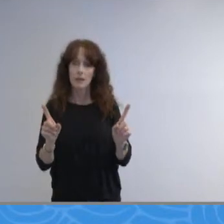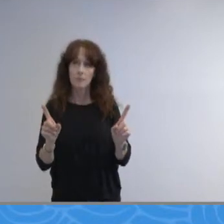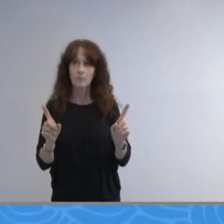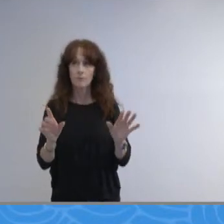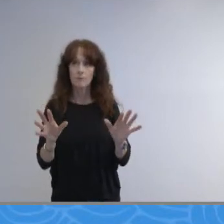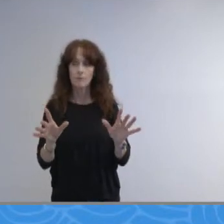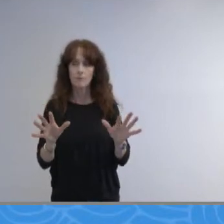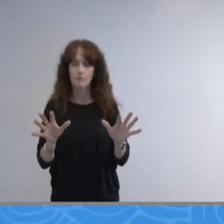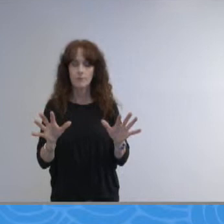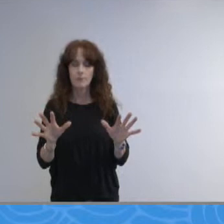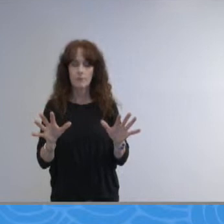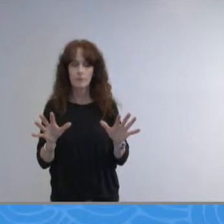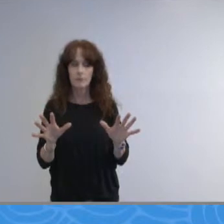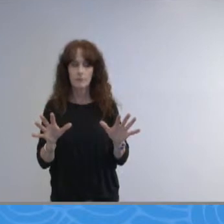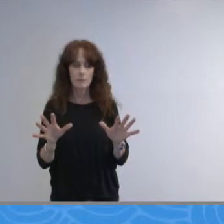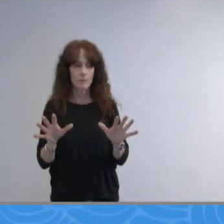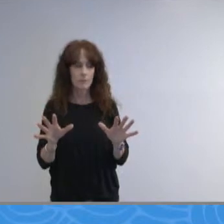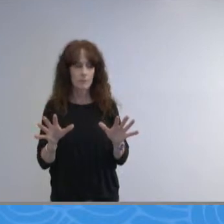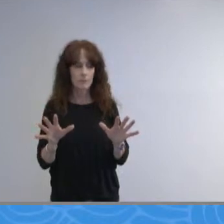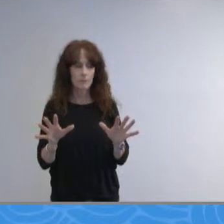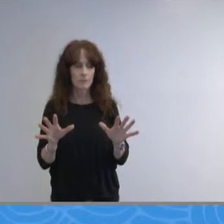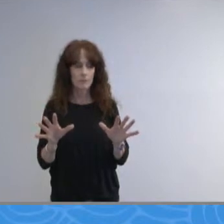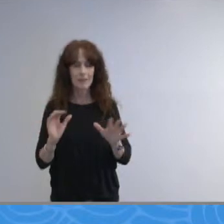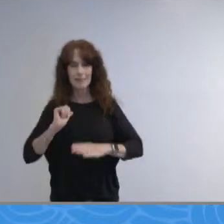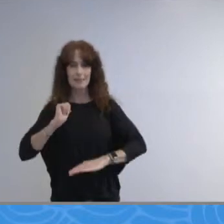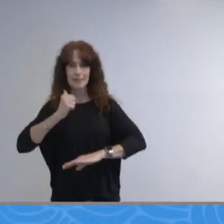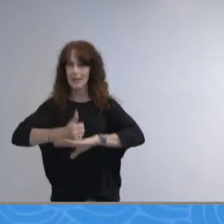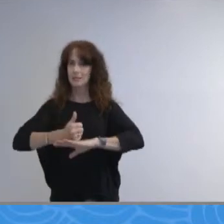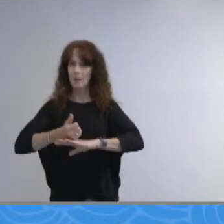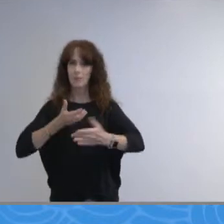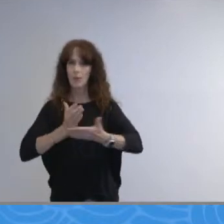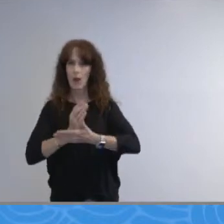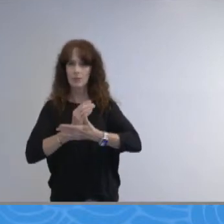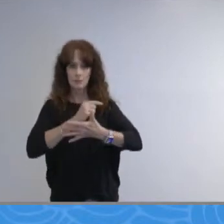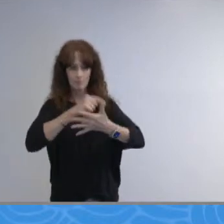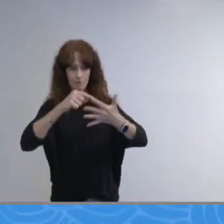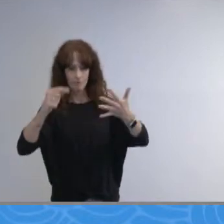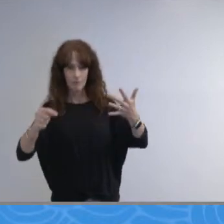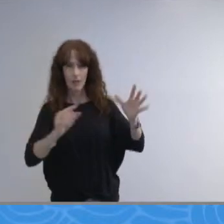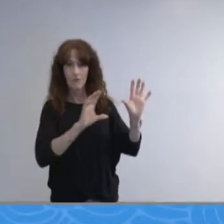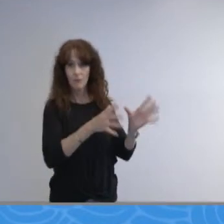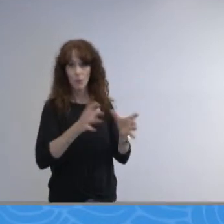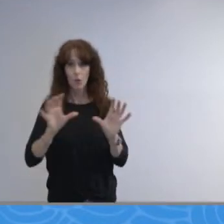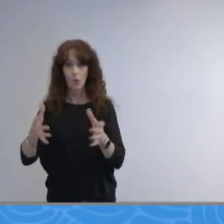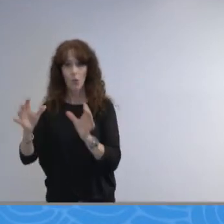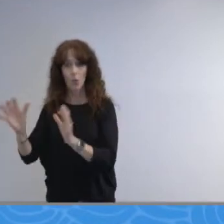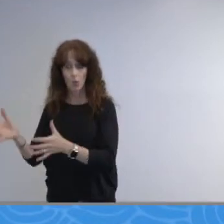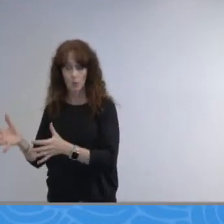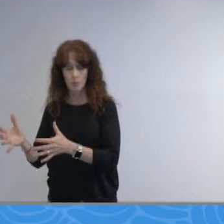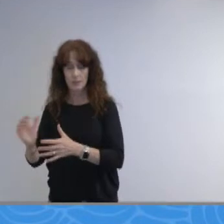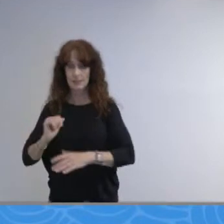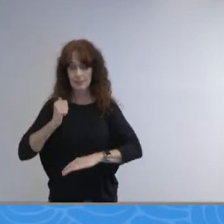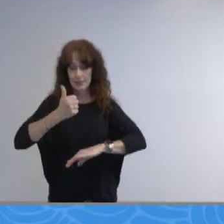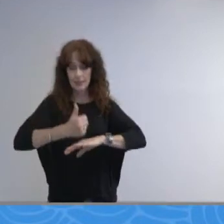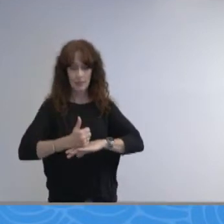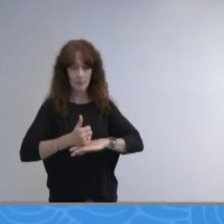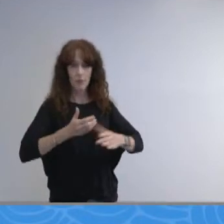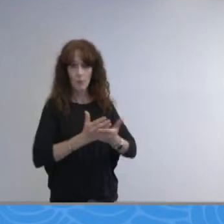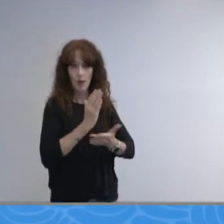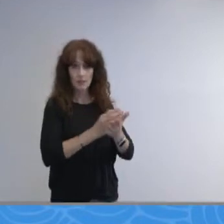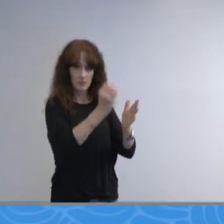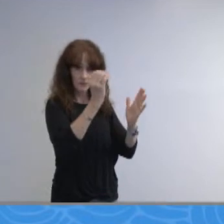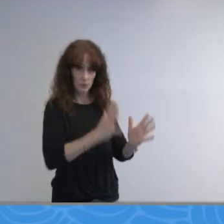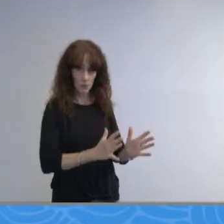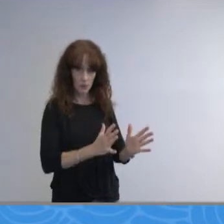it enumerates, or it lays out the rights of three different groups. It lays out the rights of